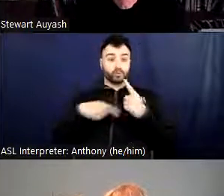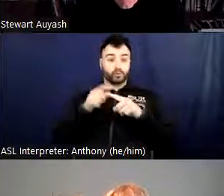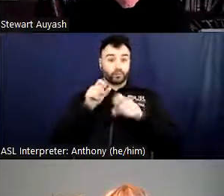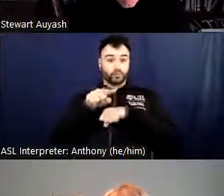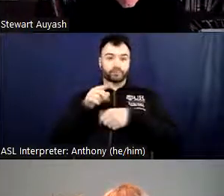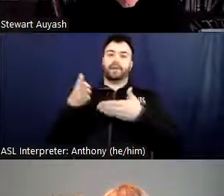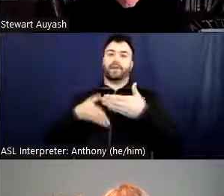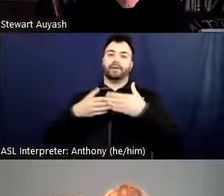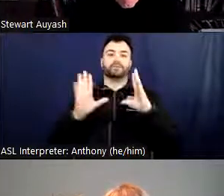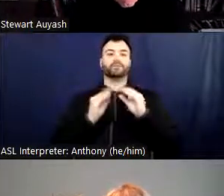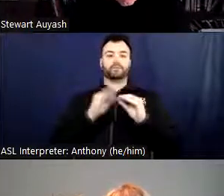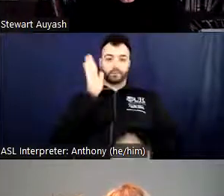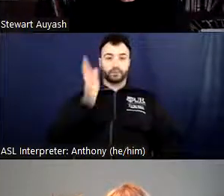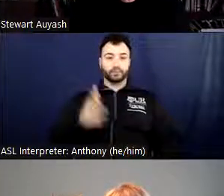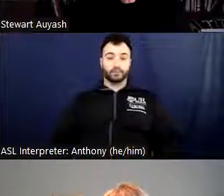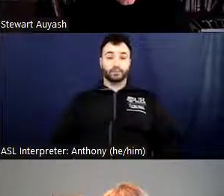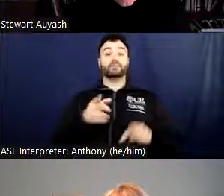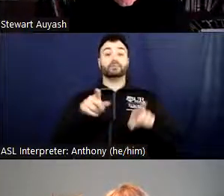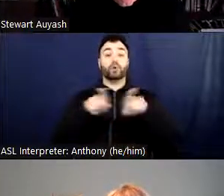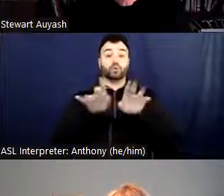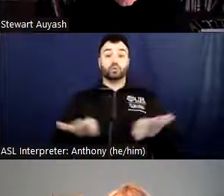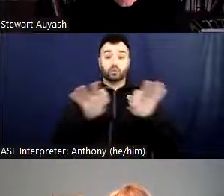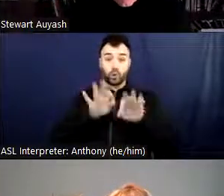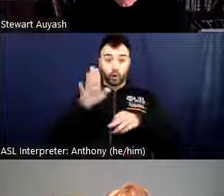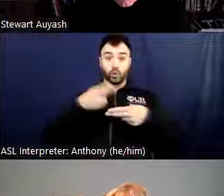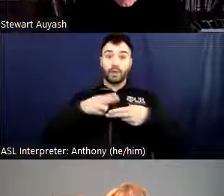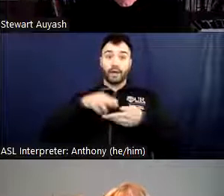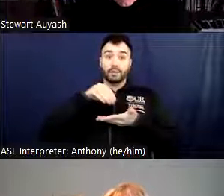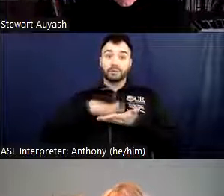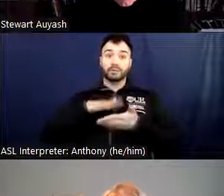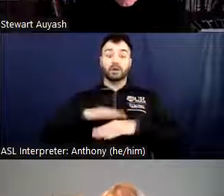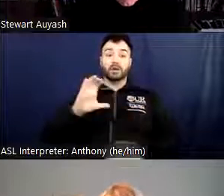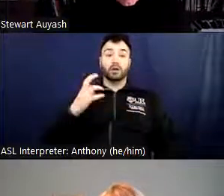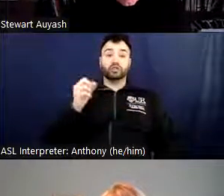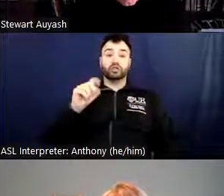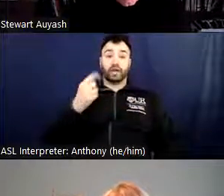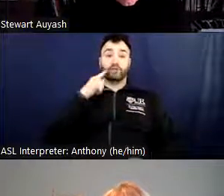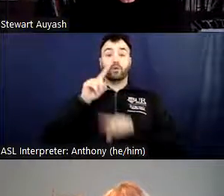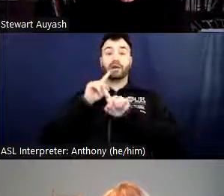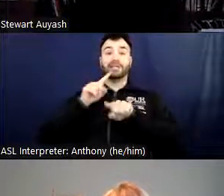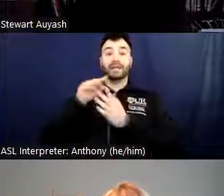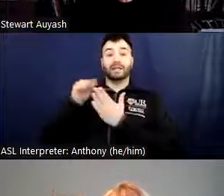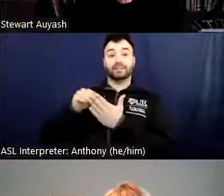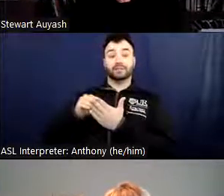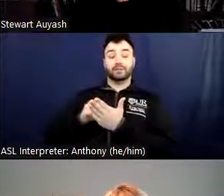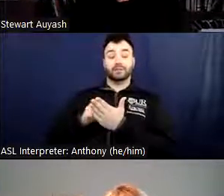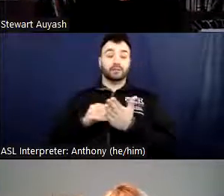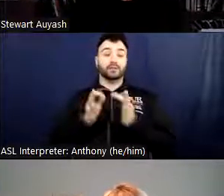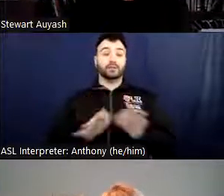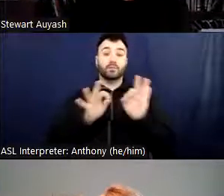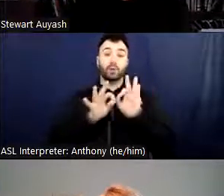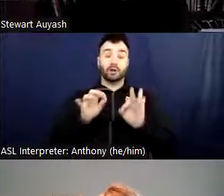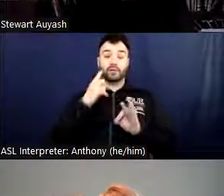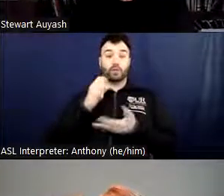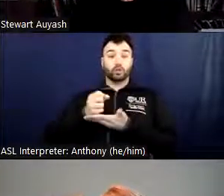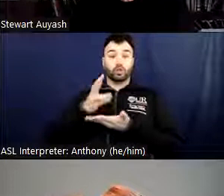do list yourself in chat because we will be taking attendance throughout. So only folks that attend the entire session, especially social workers, will